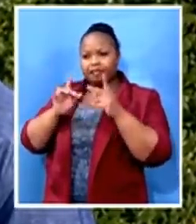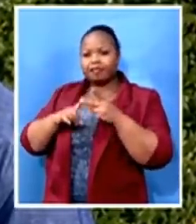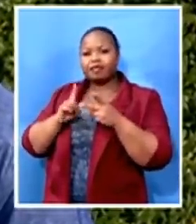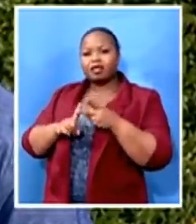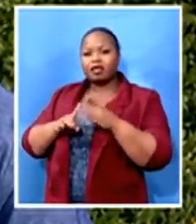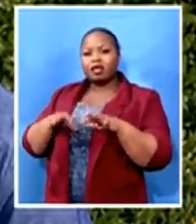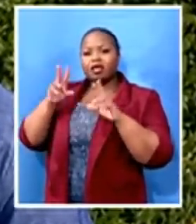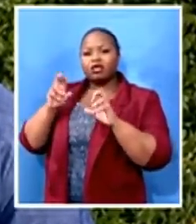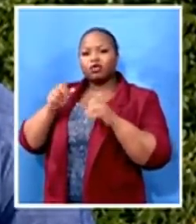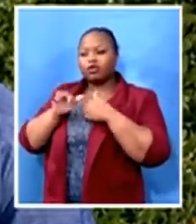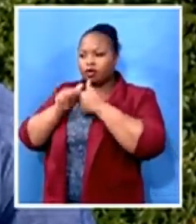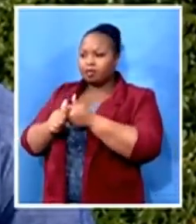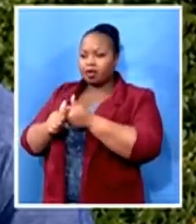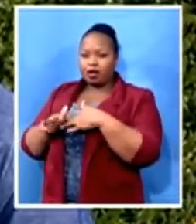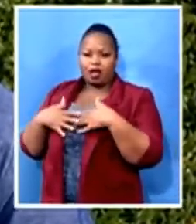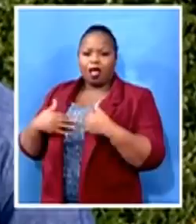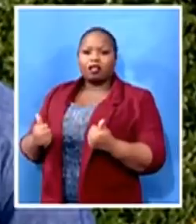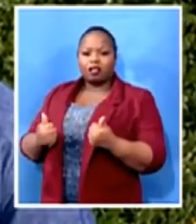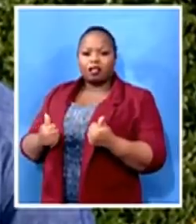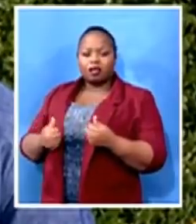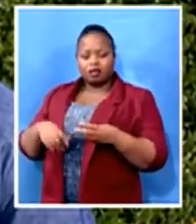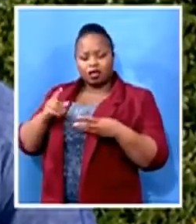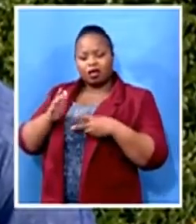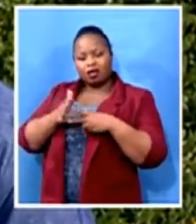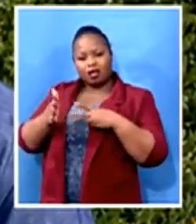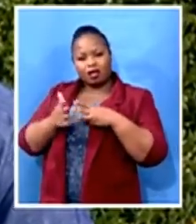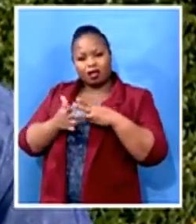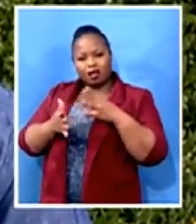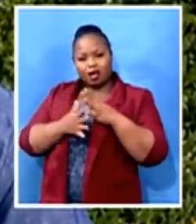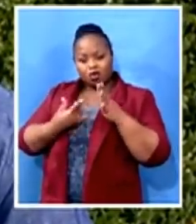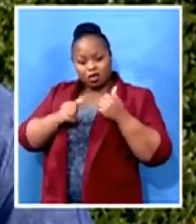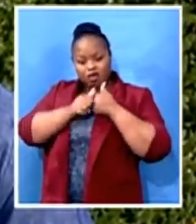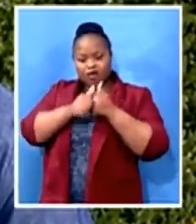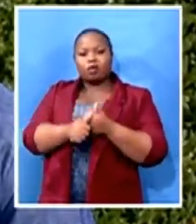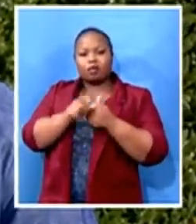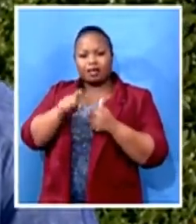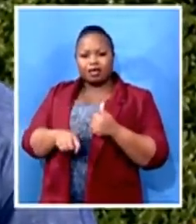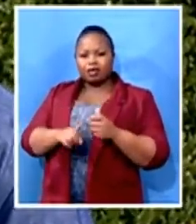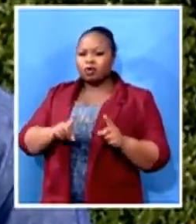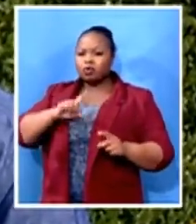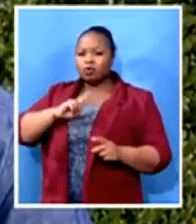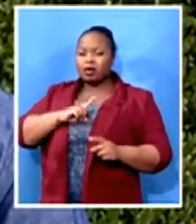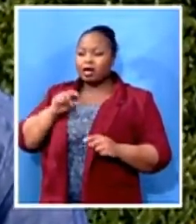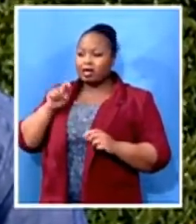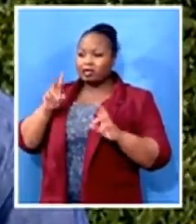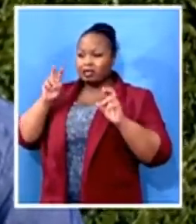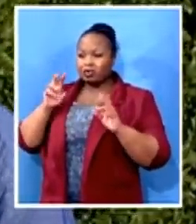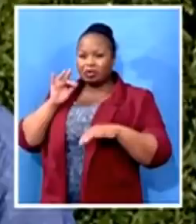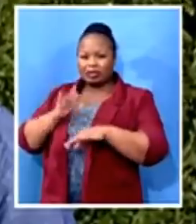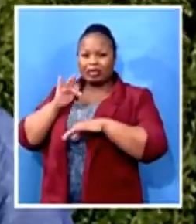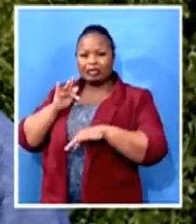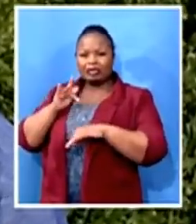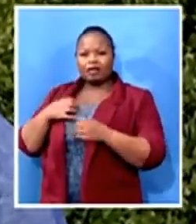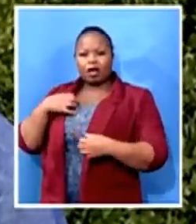fully with all what is expected. We're dealing with a very emotional and a very sensitive issue on this COVID-19. So